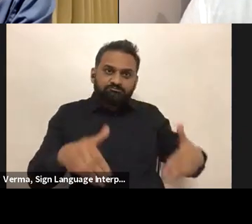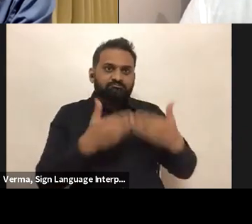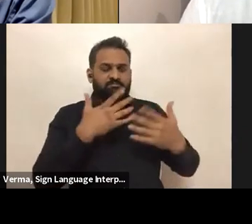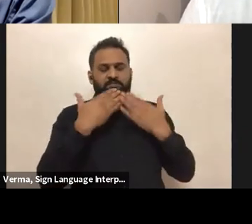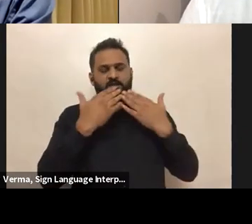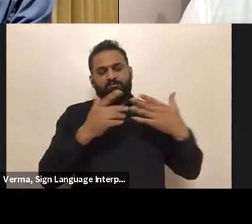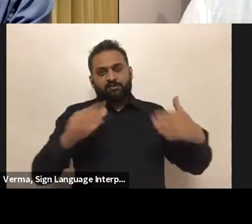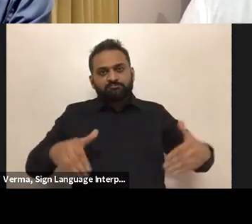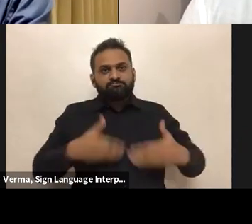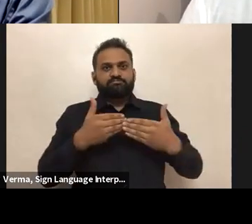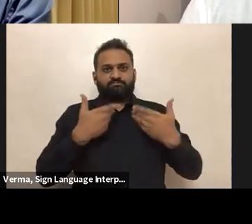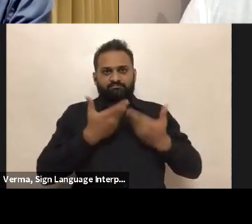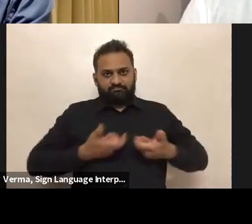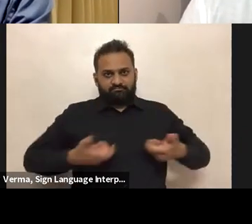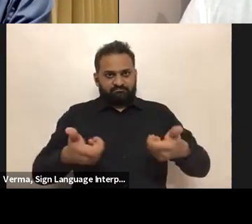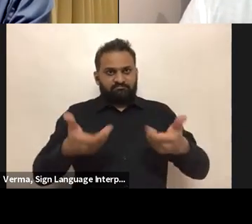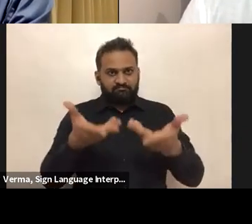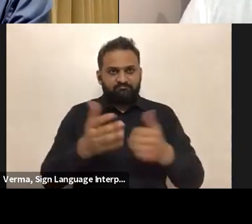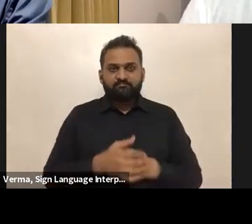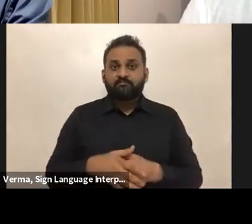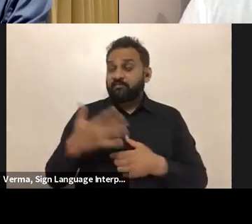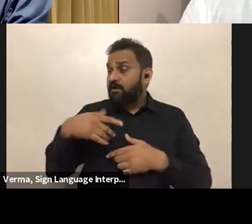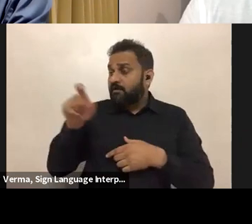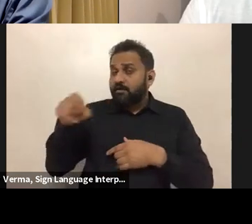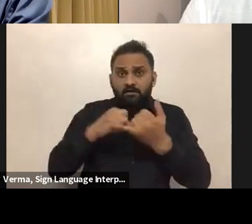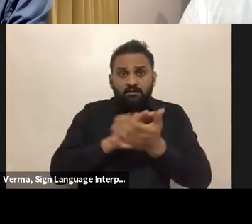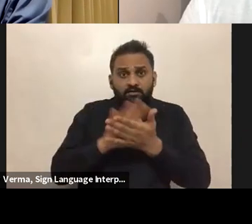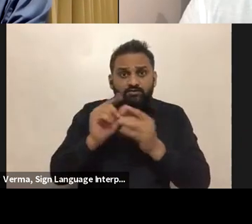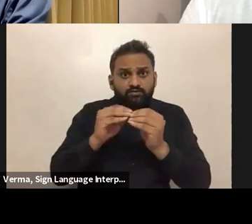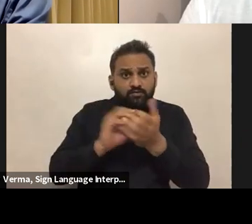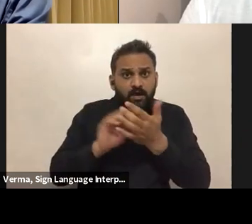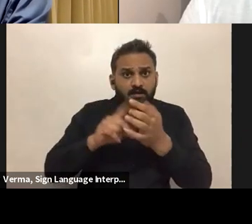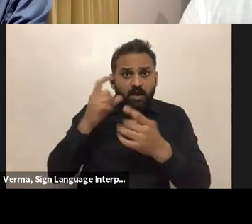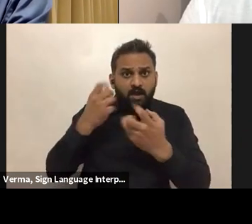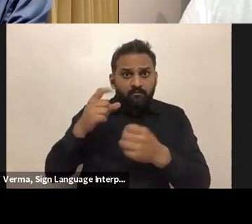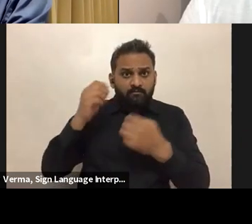having me. Awesome. I wonder if Shivangi had a hand in painting that beautiful jacket.